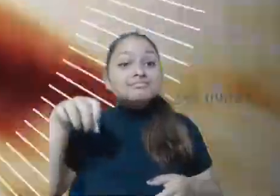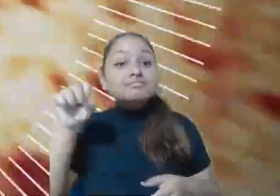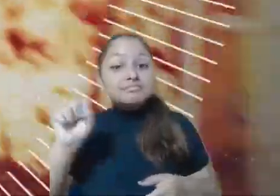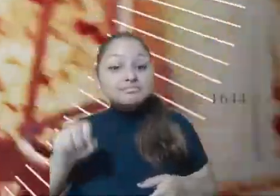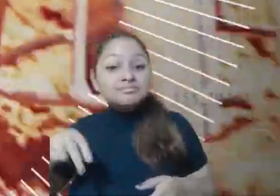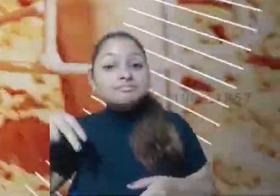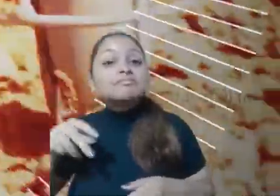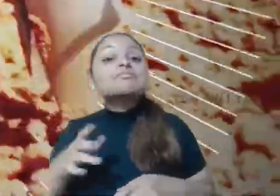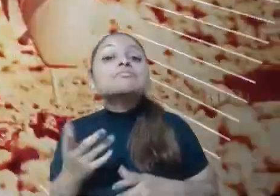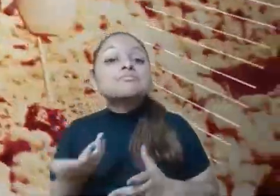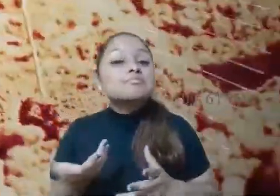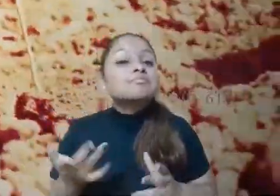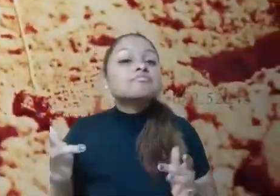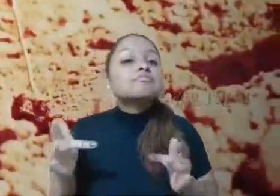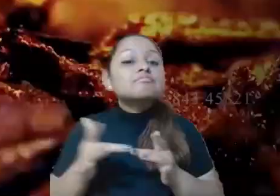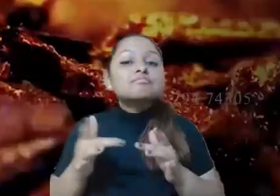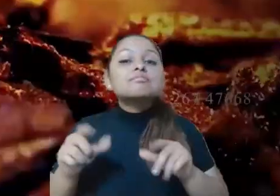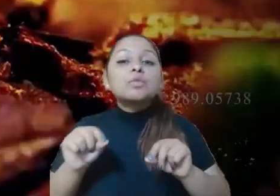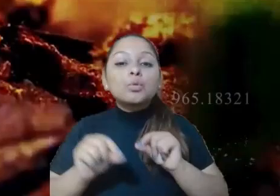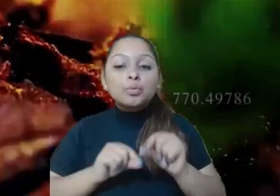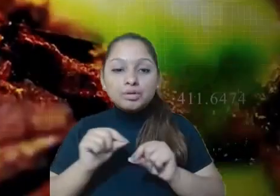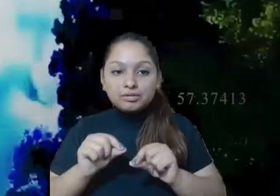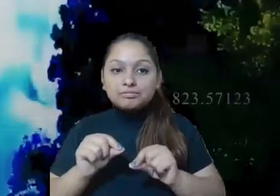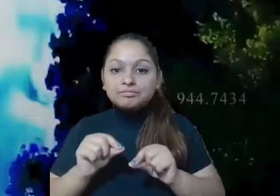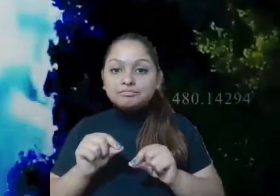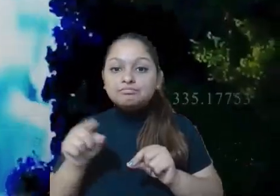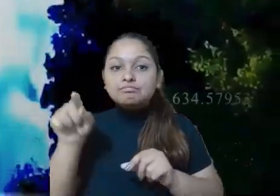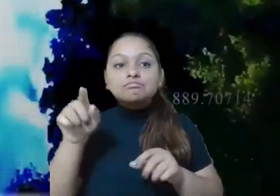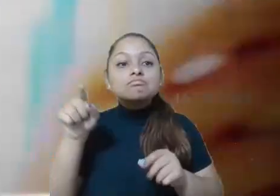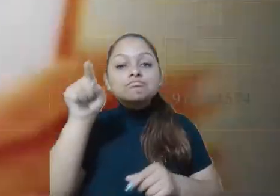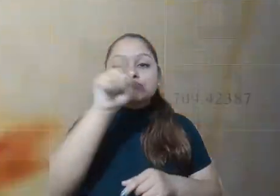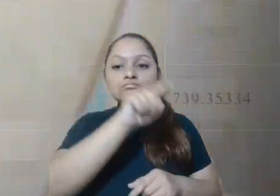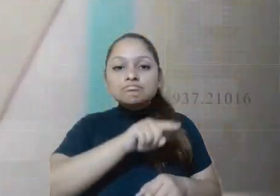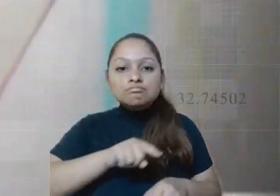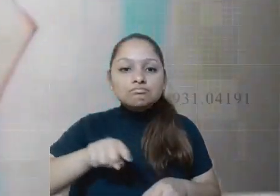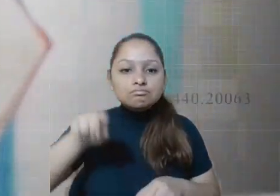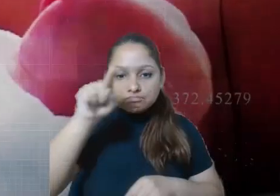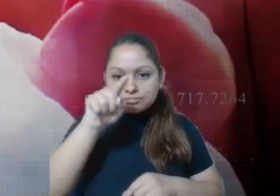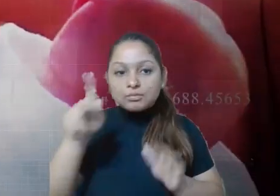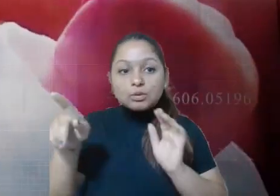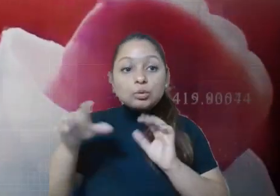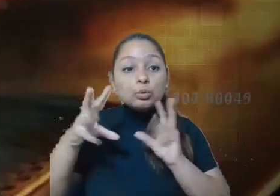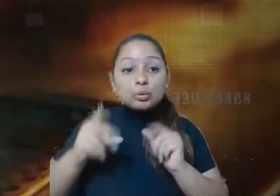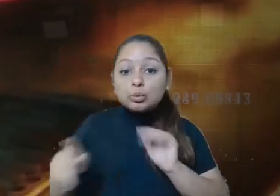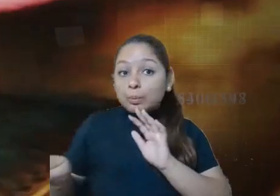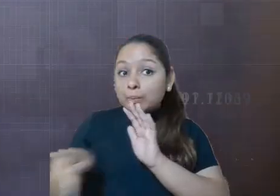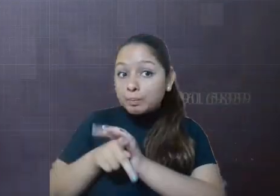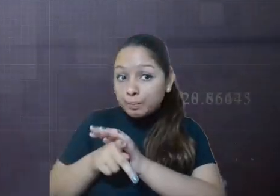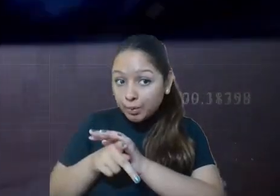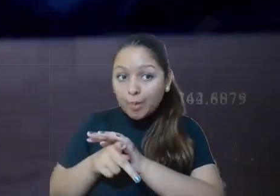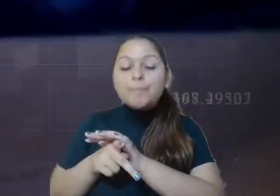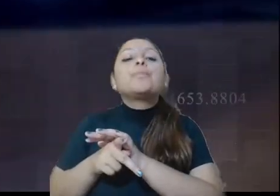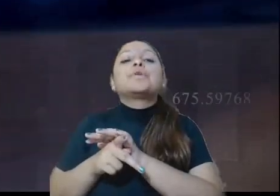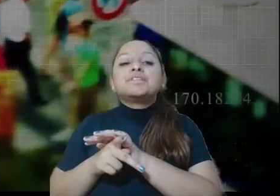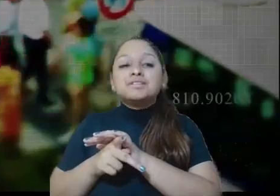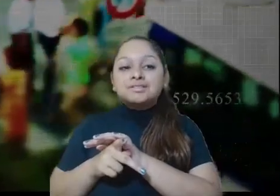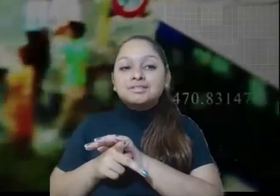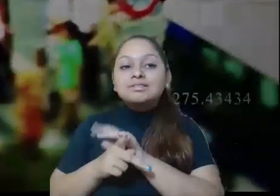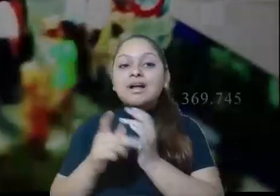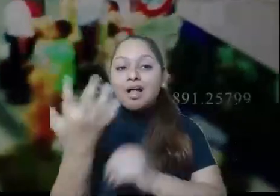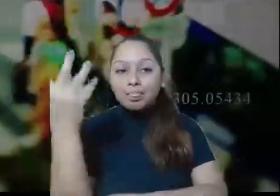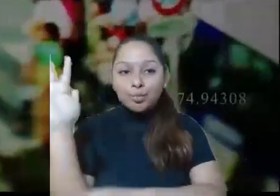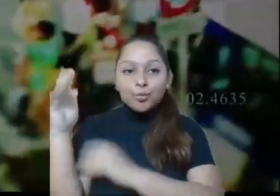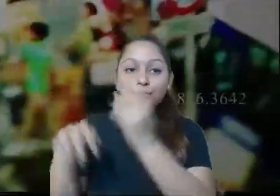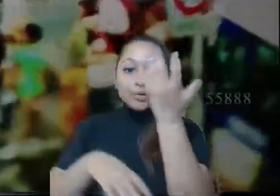its business model in a continuous and renewable cycle, when everything starts in nature and